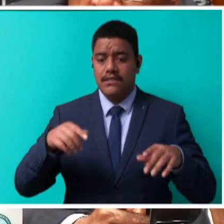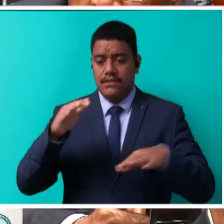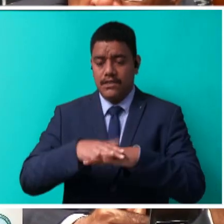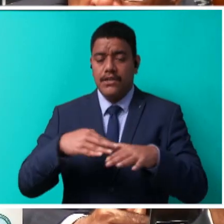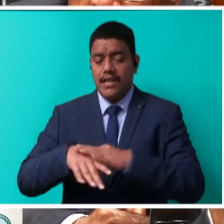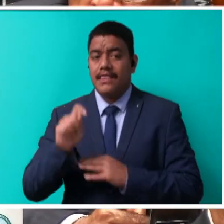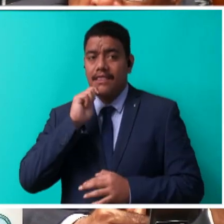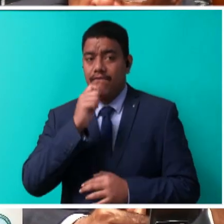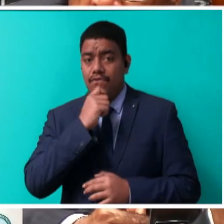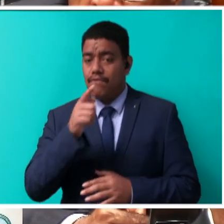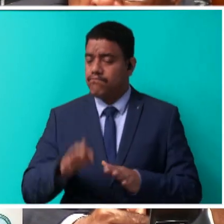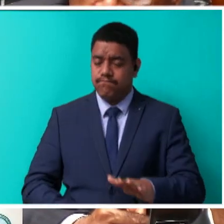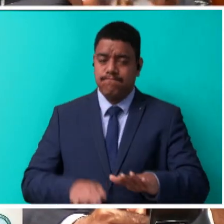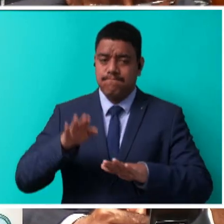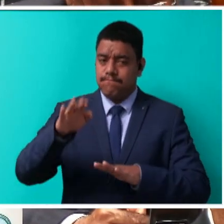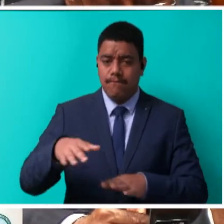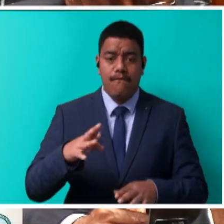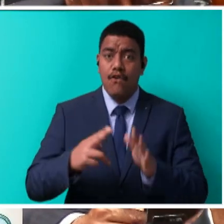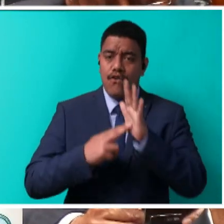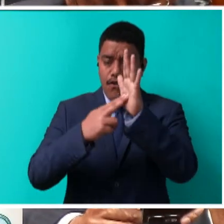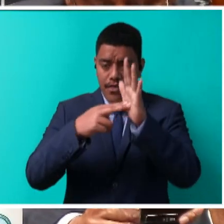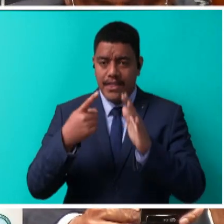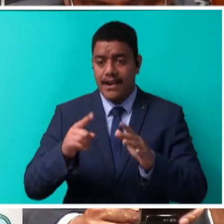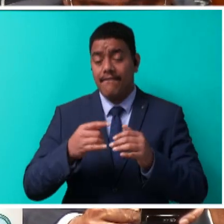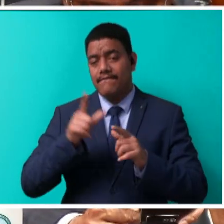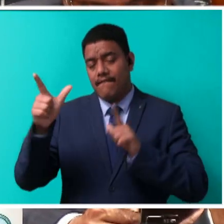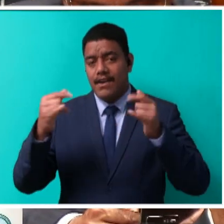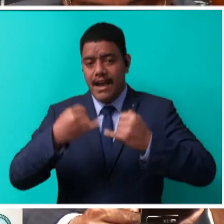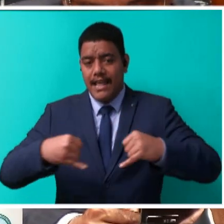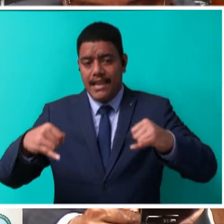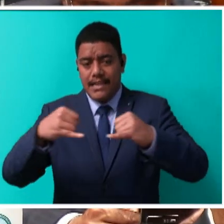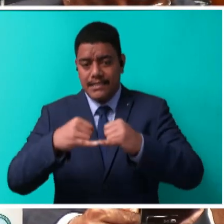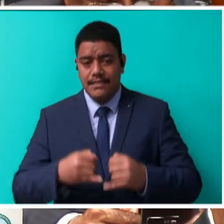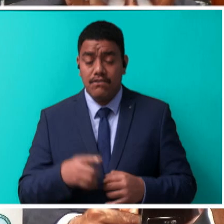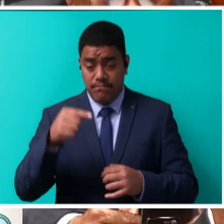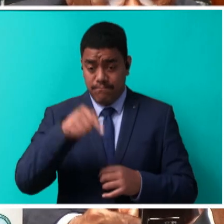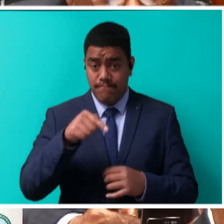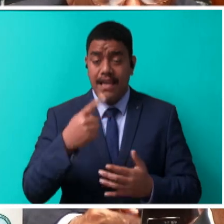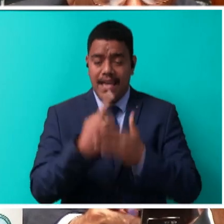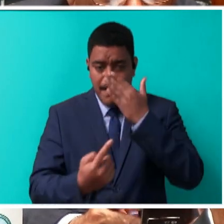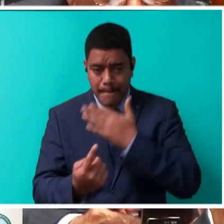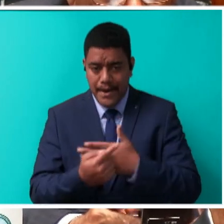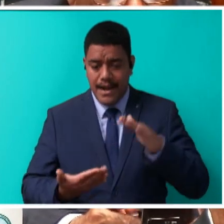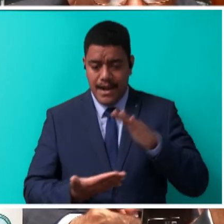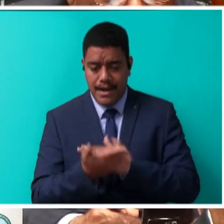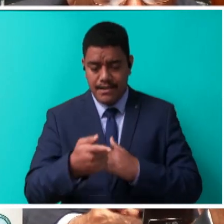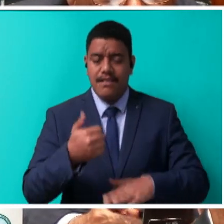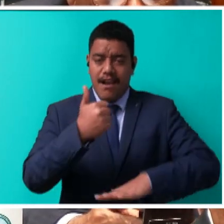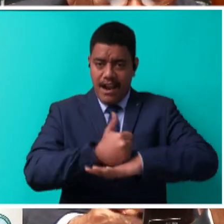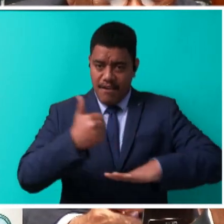a remarkable milestone for northern and maritime areas. All of this has happened under the